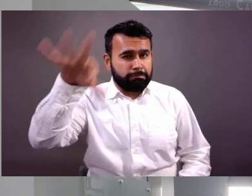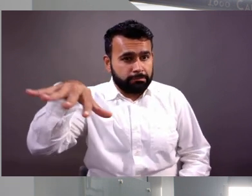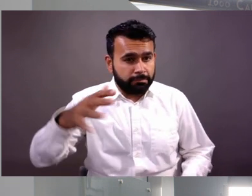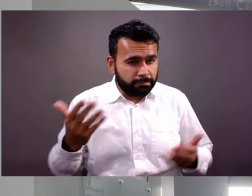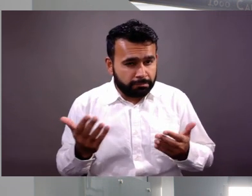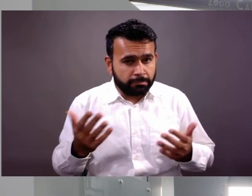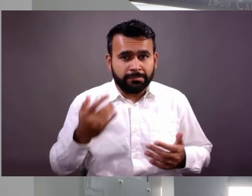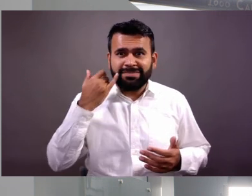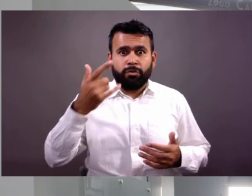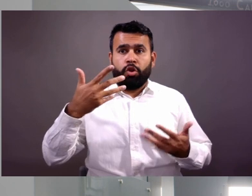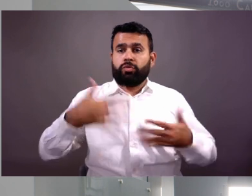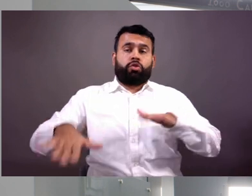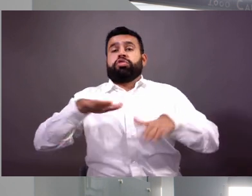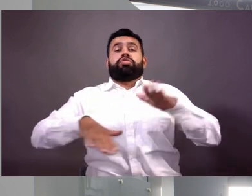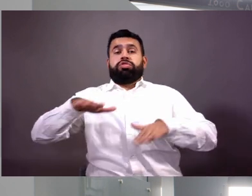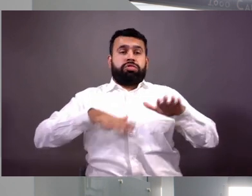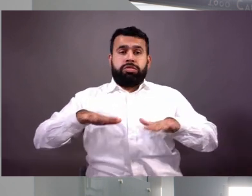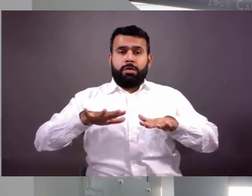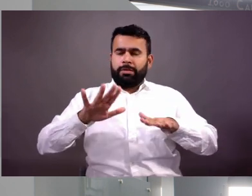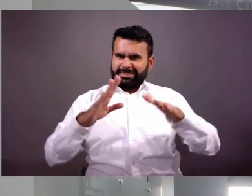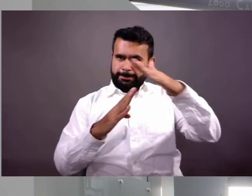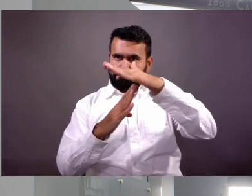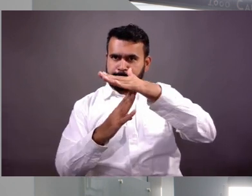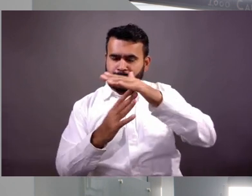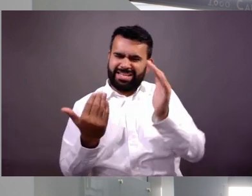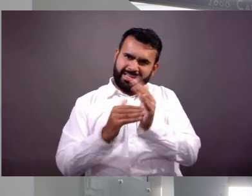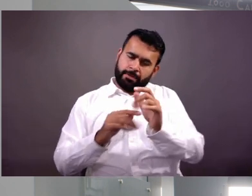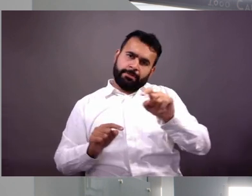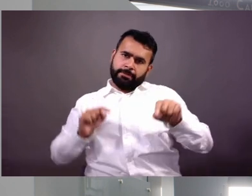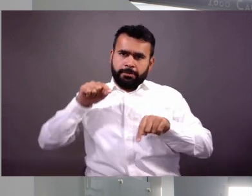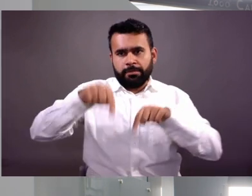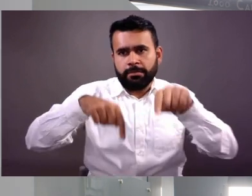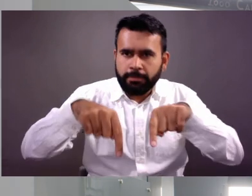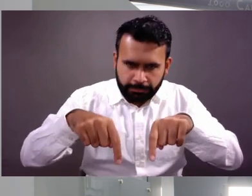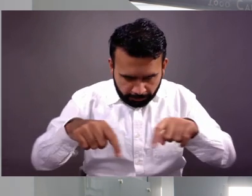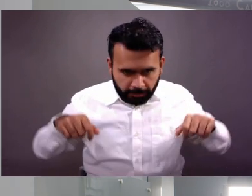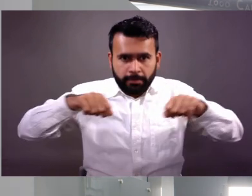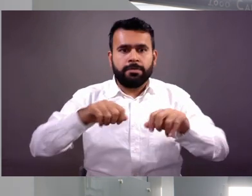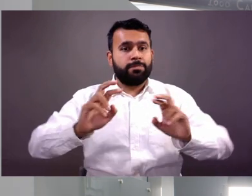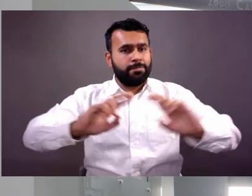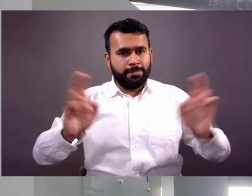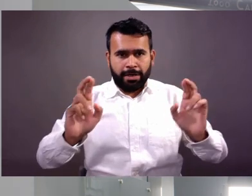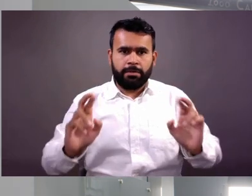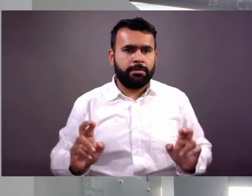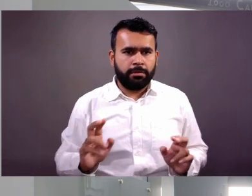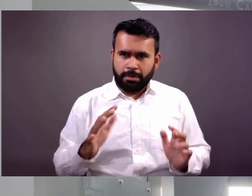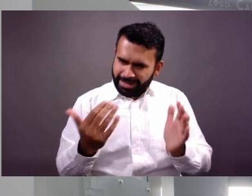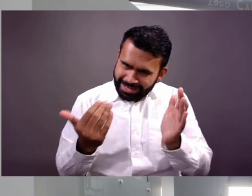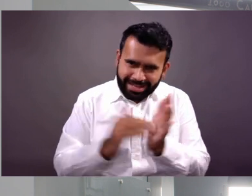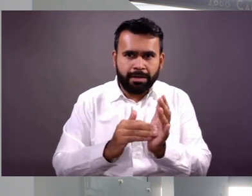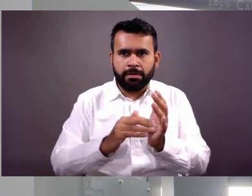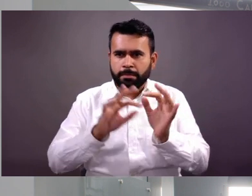Pro tip. If you lose your back groove when adding your legs, stop. Go back and do the funky chicken move with your